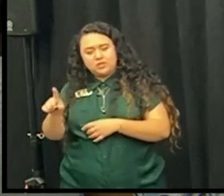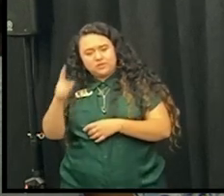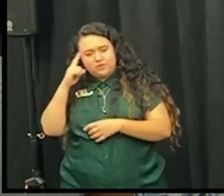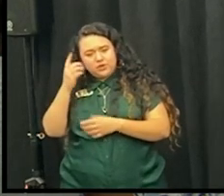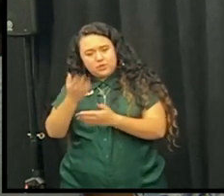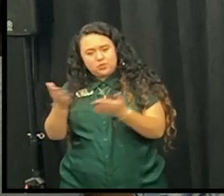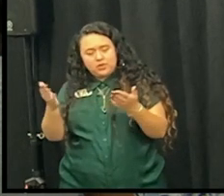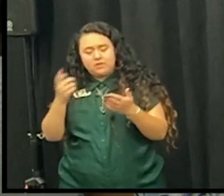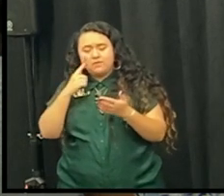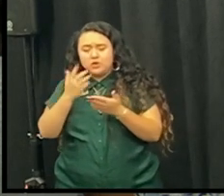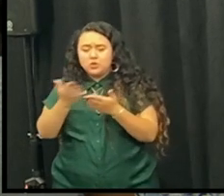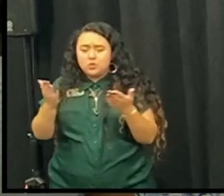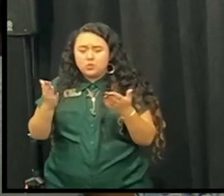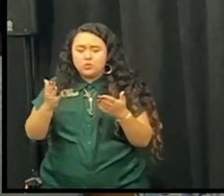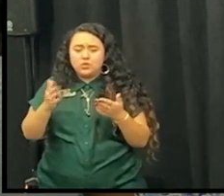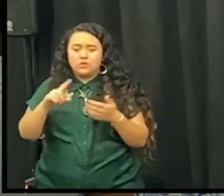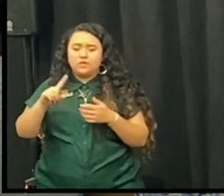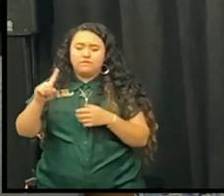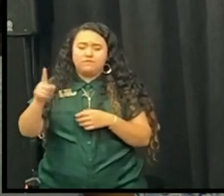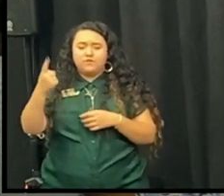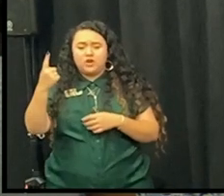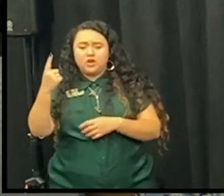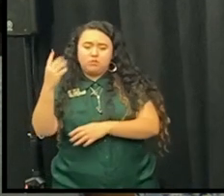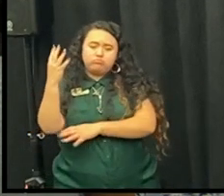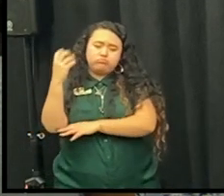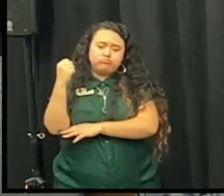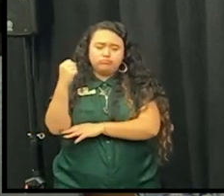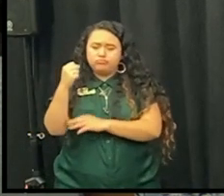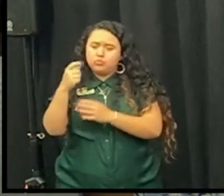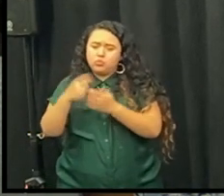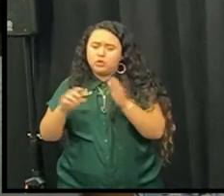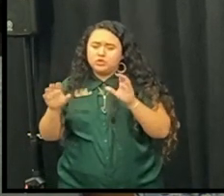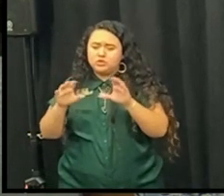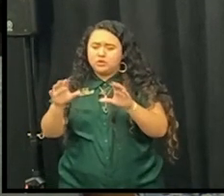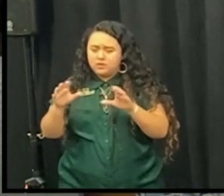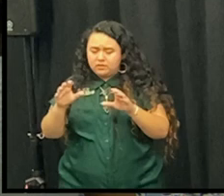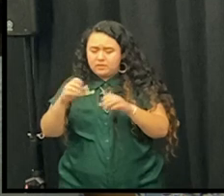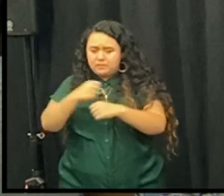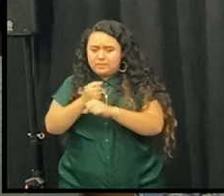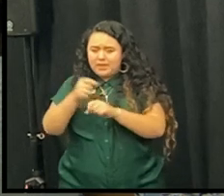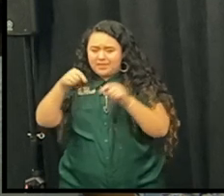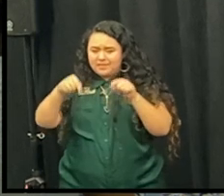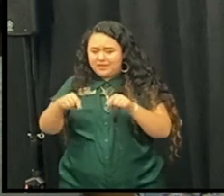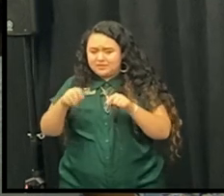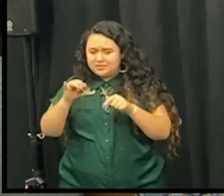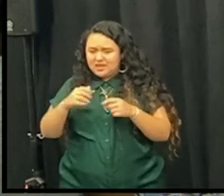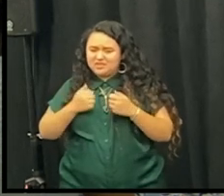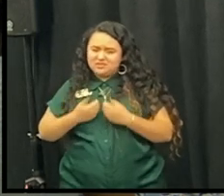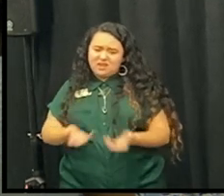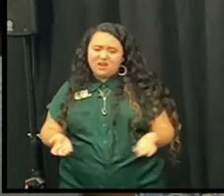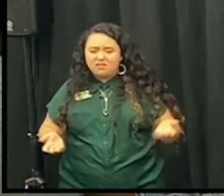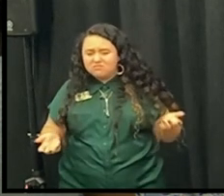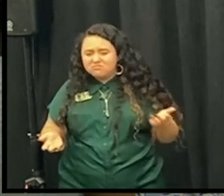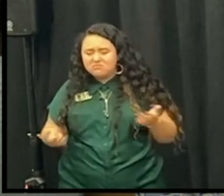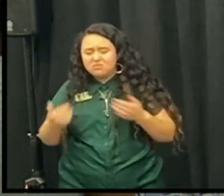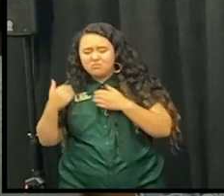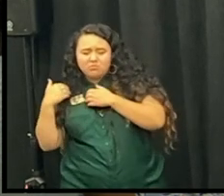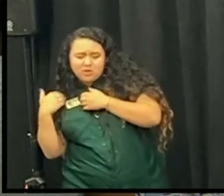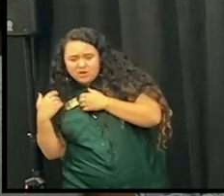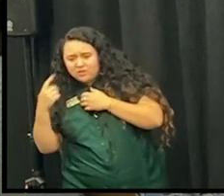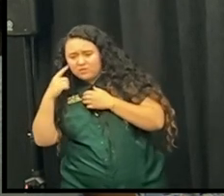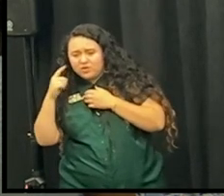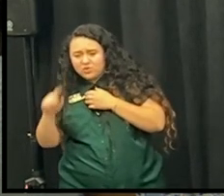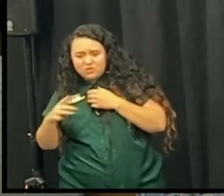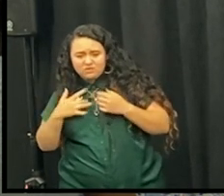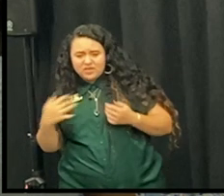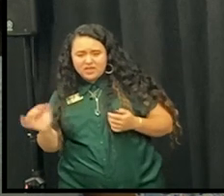For all of you, does being a first in what you've done, creating this, does that get tiresome? Is that a burden, do you feel